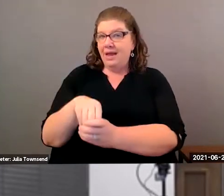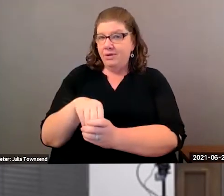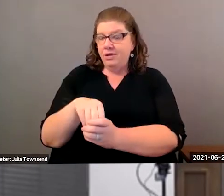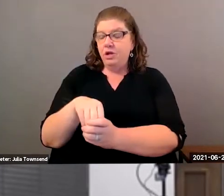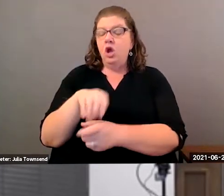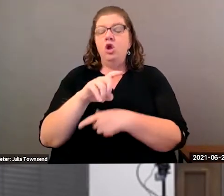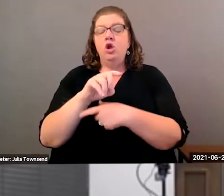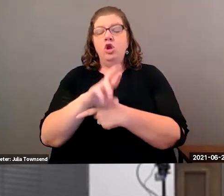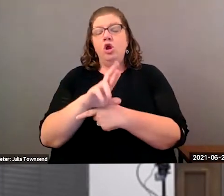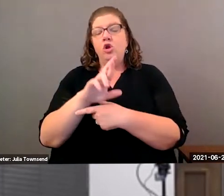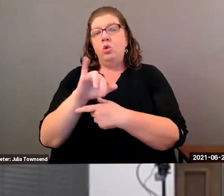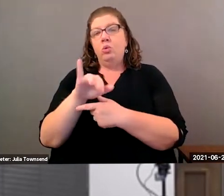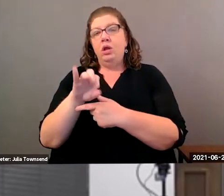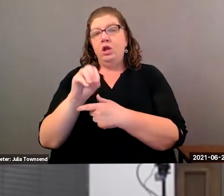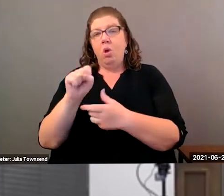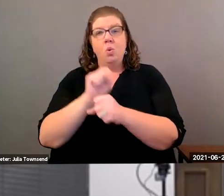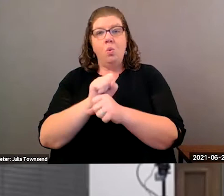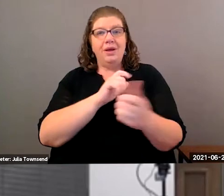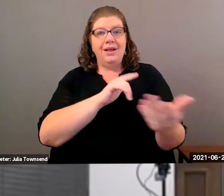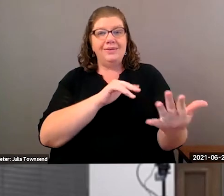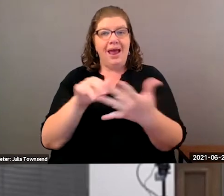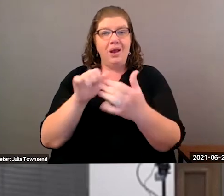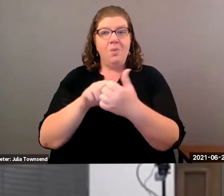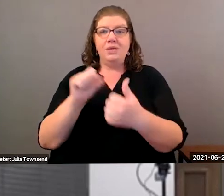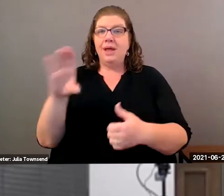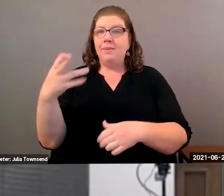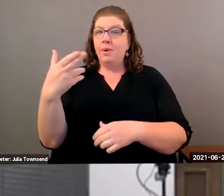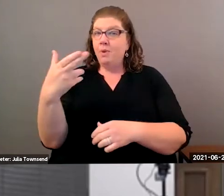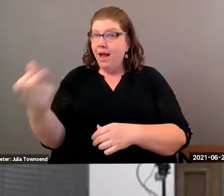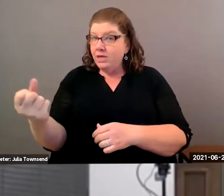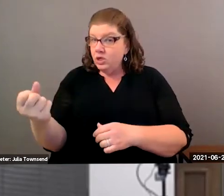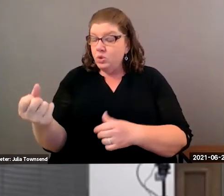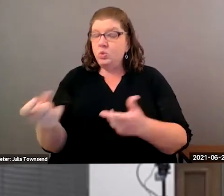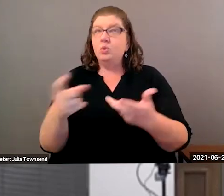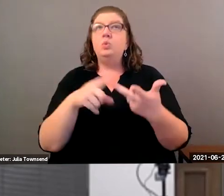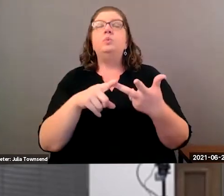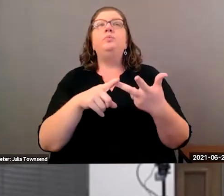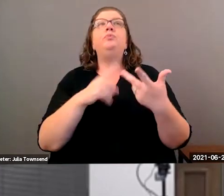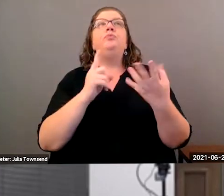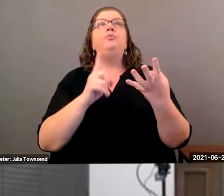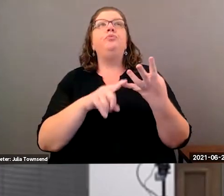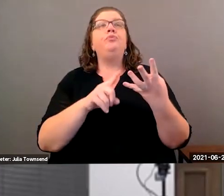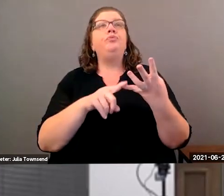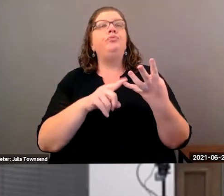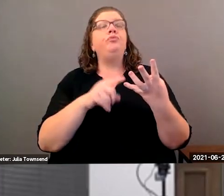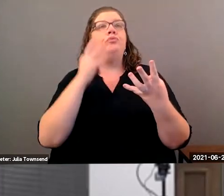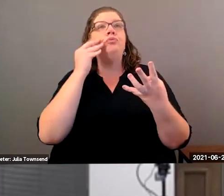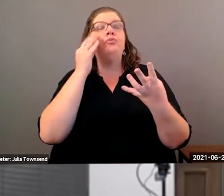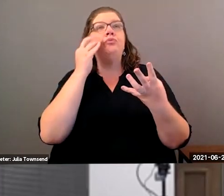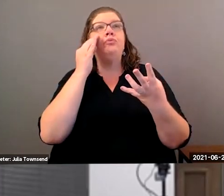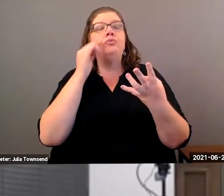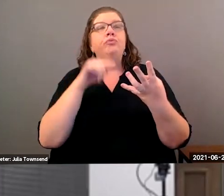is working on a study with Santa Barbara High School. What am I missing?